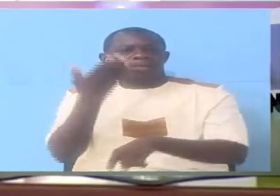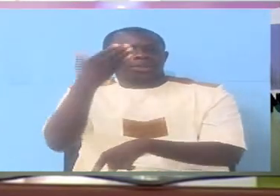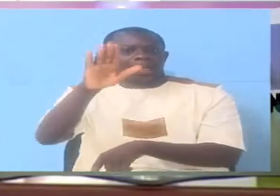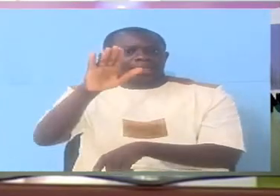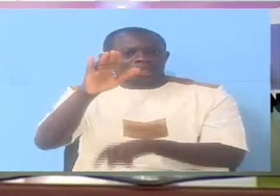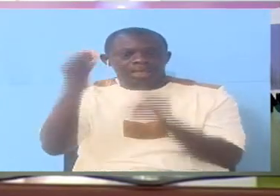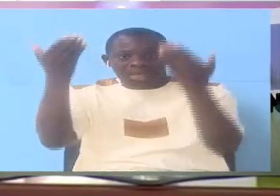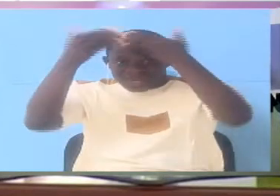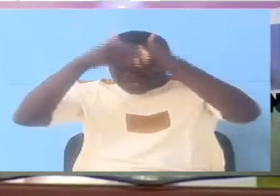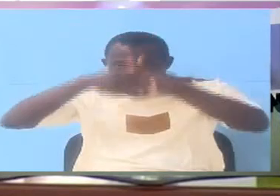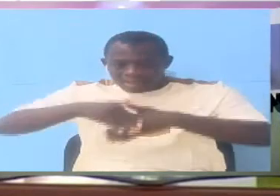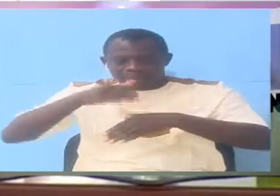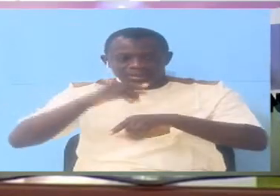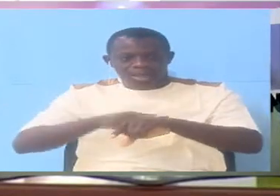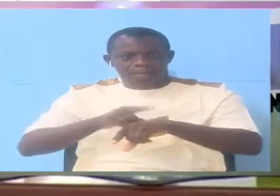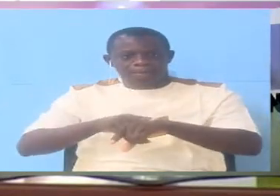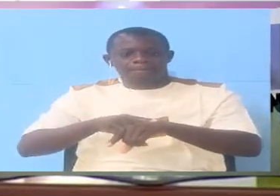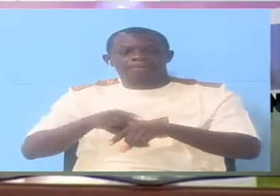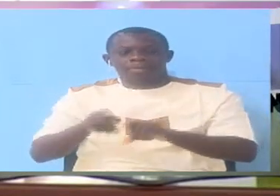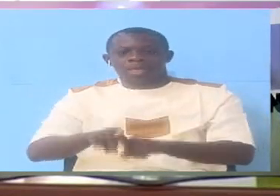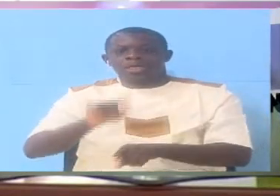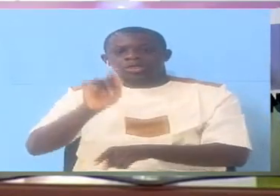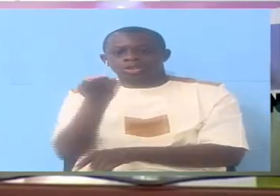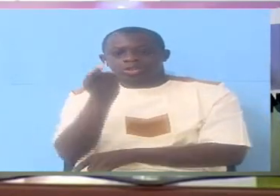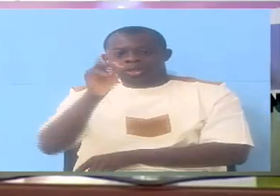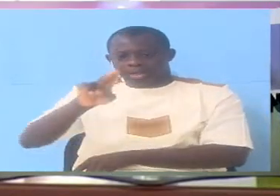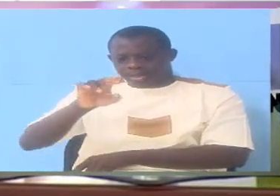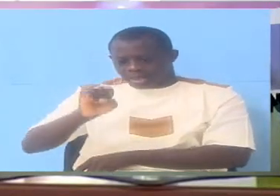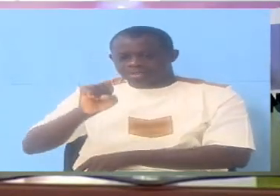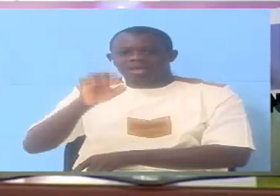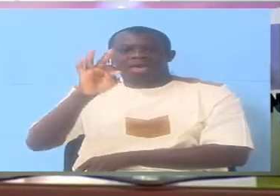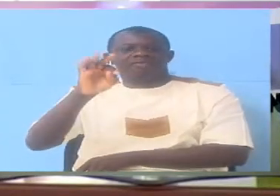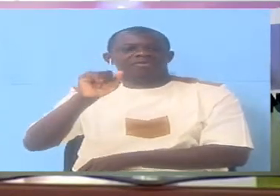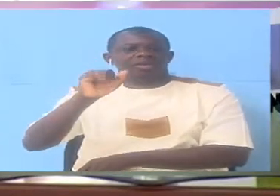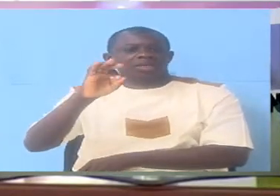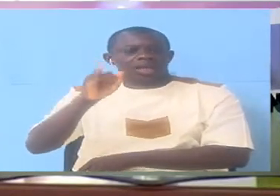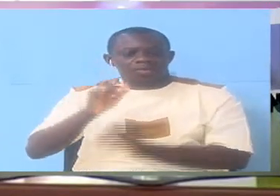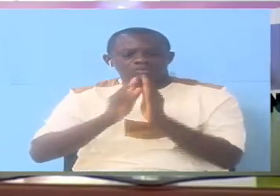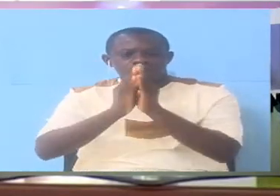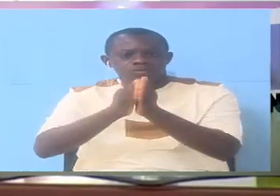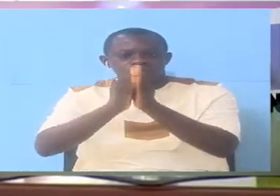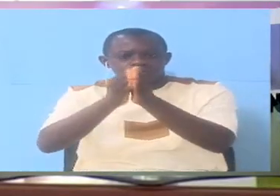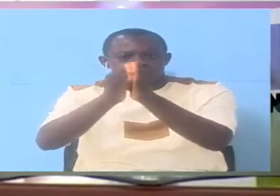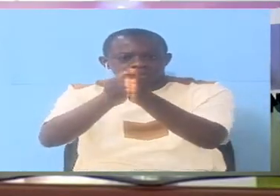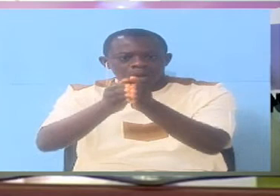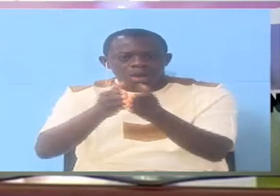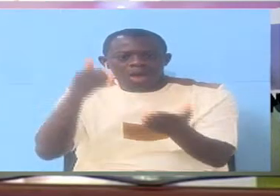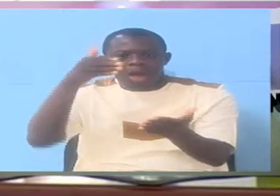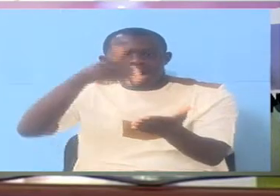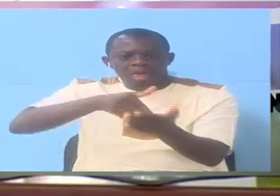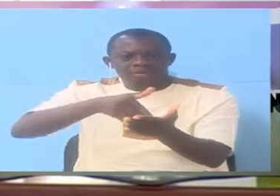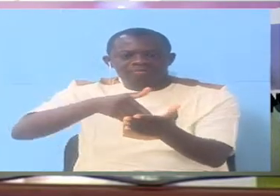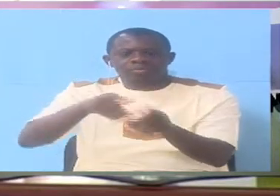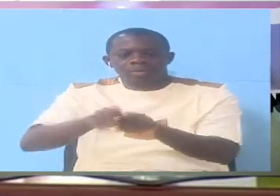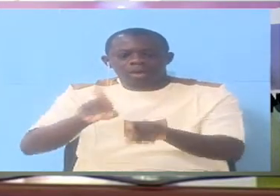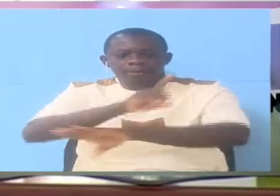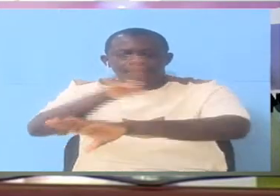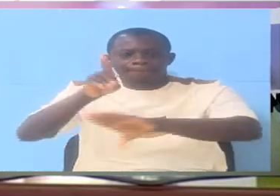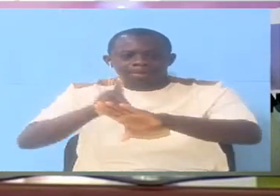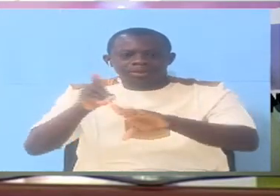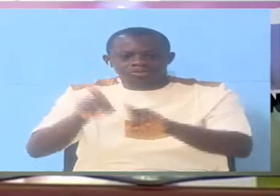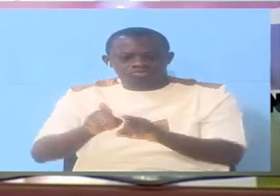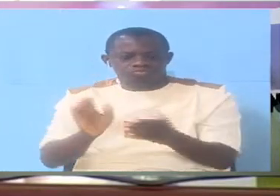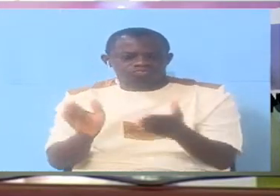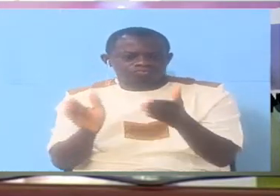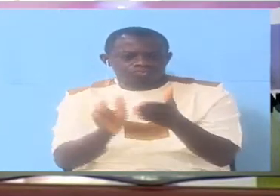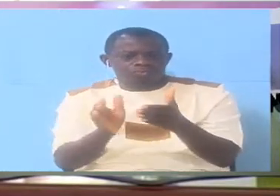fukki waxtu yi ci guddi nag. GNS Fatima arrived at the Fissers jetty of the Naval Command. gaal